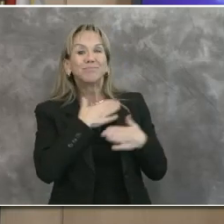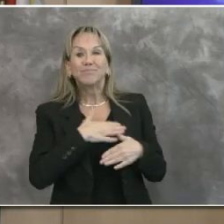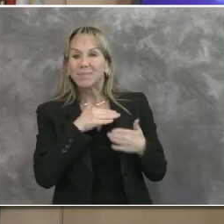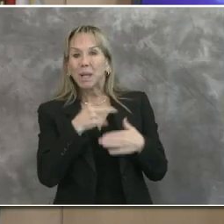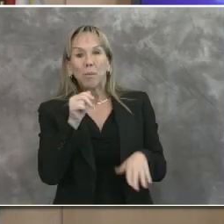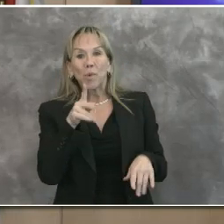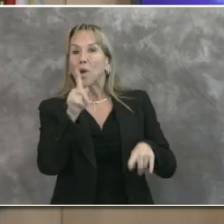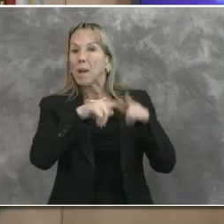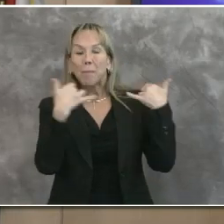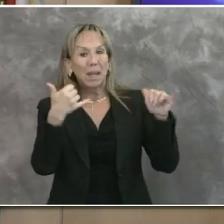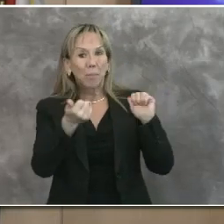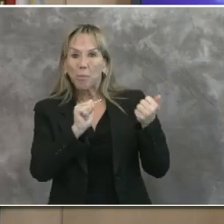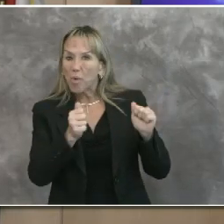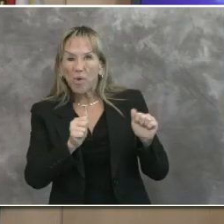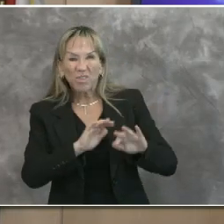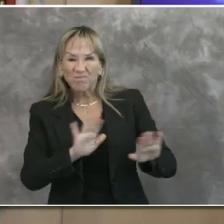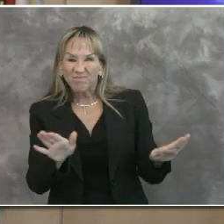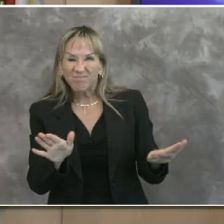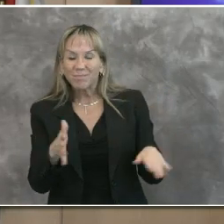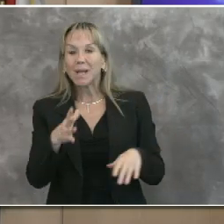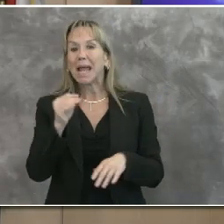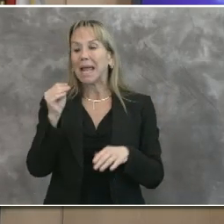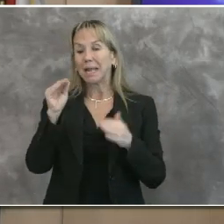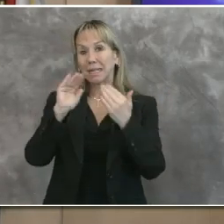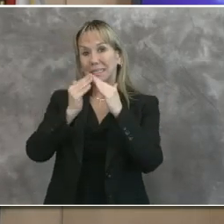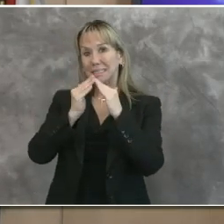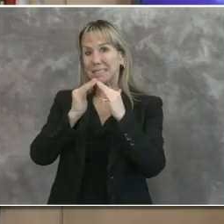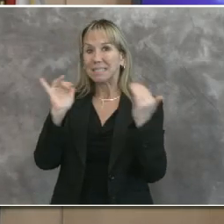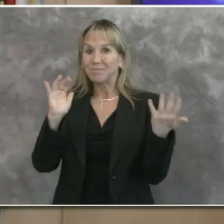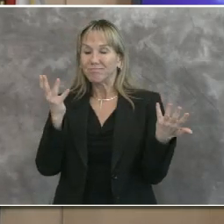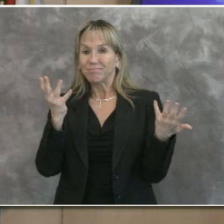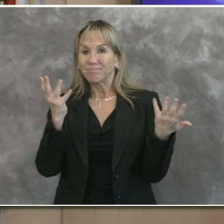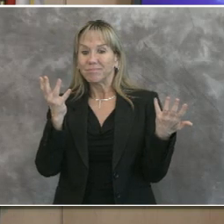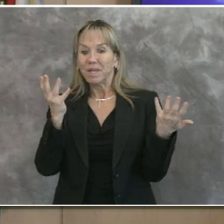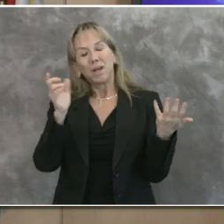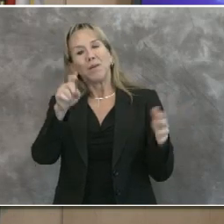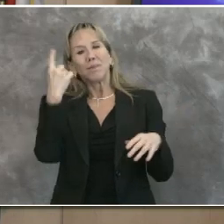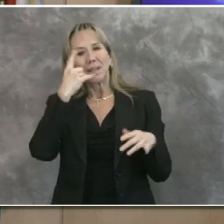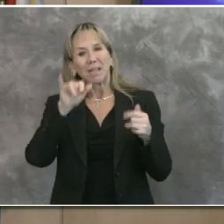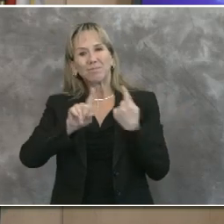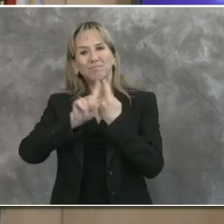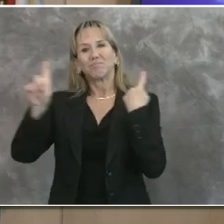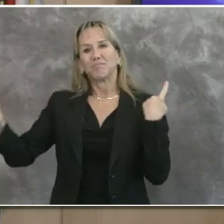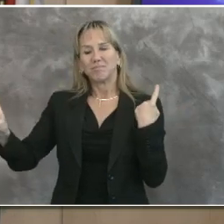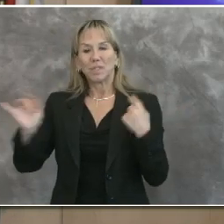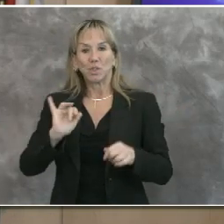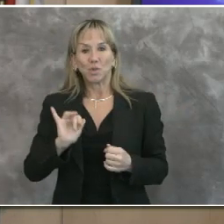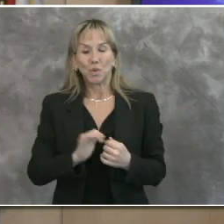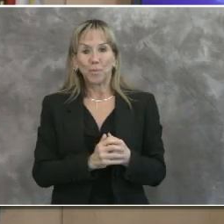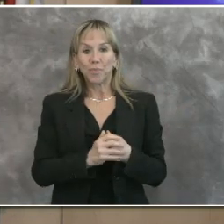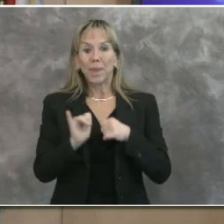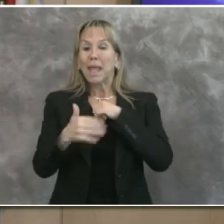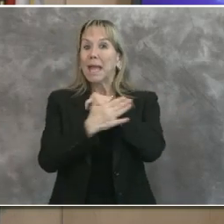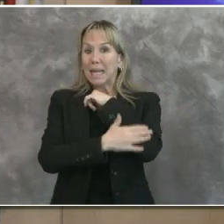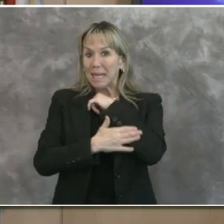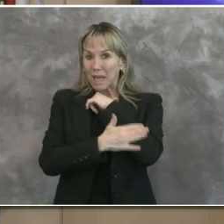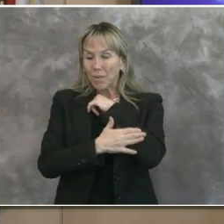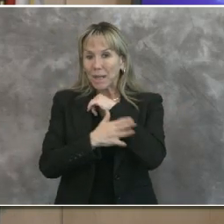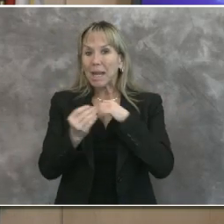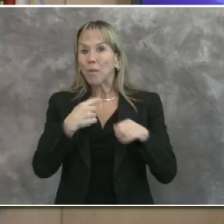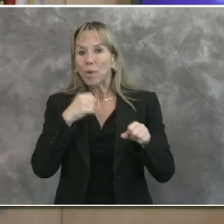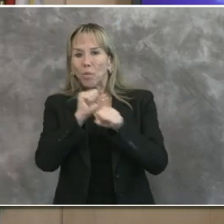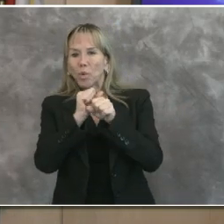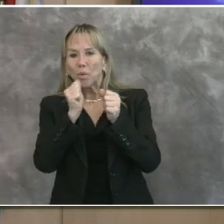that. And cities have to be able to physically distance. As we consider lifting some of those countywide restrictions, we are working with